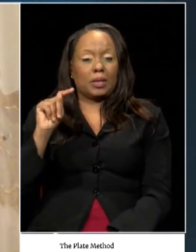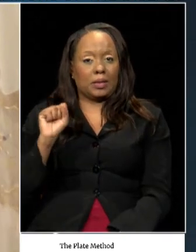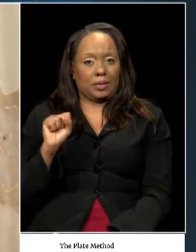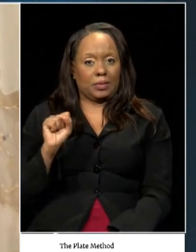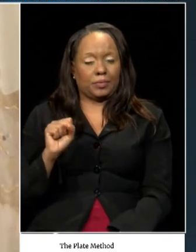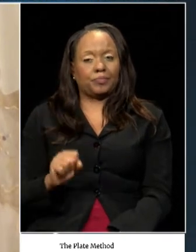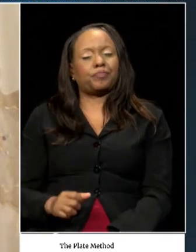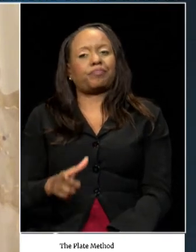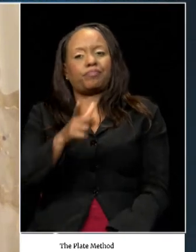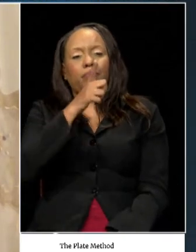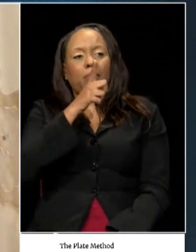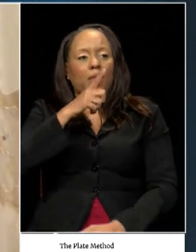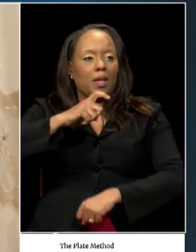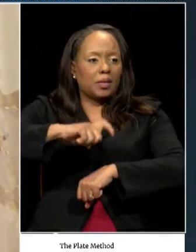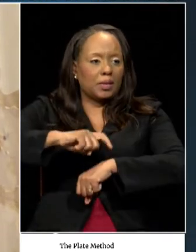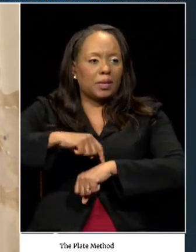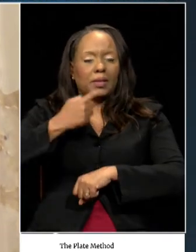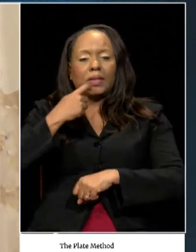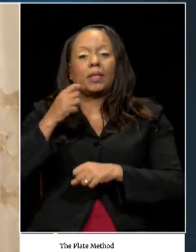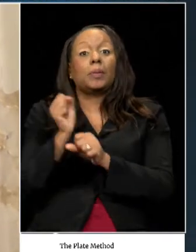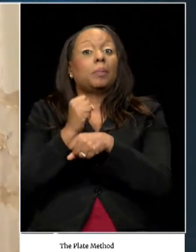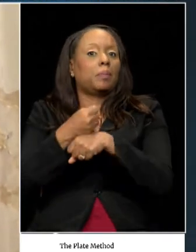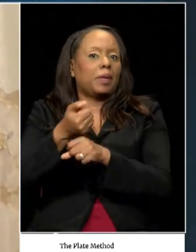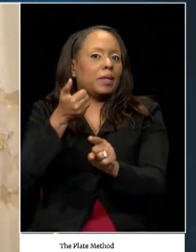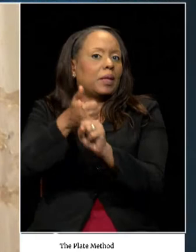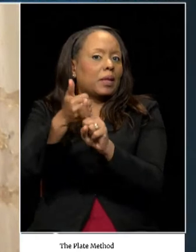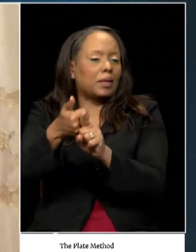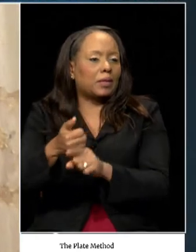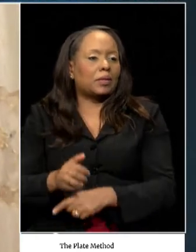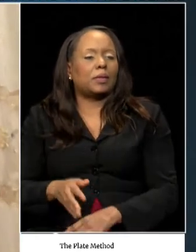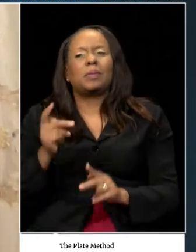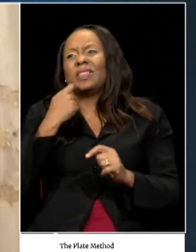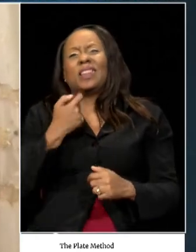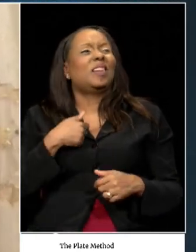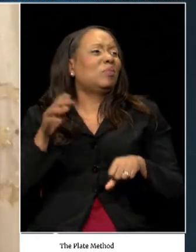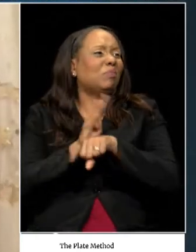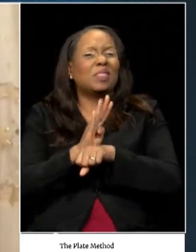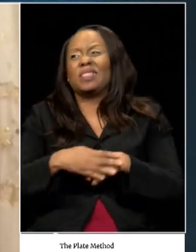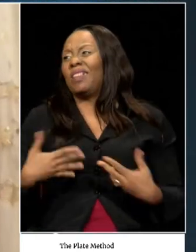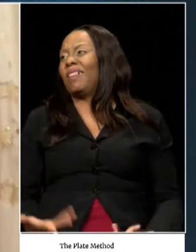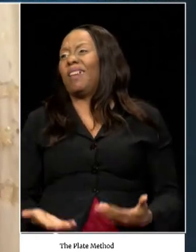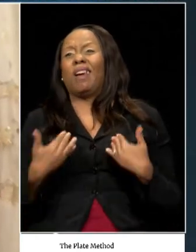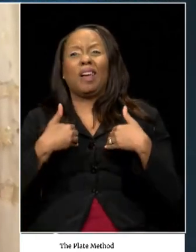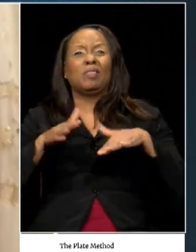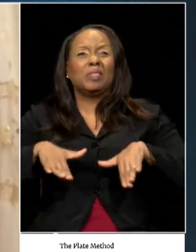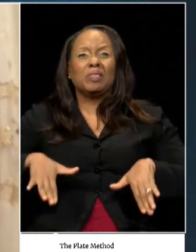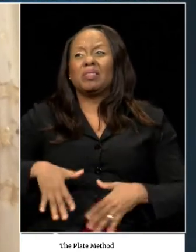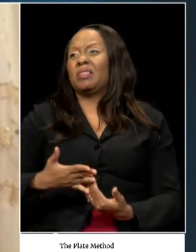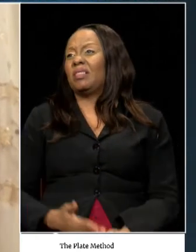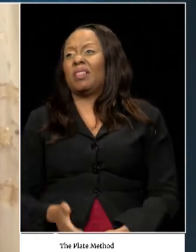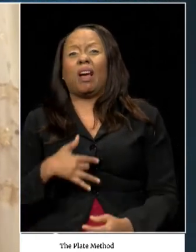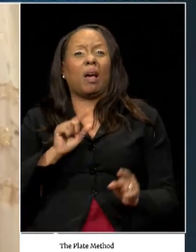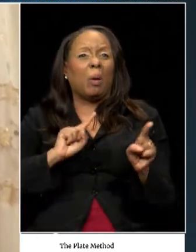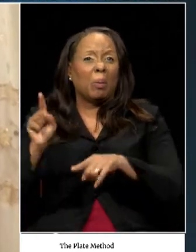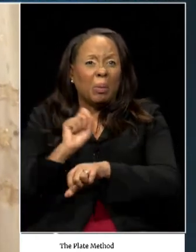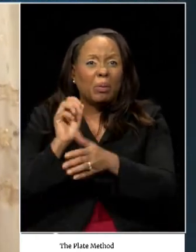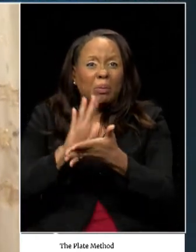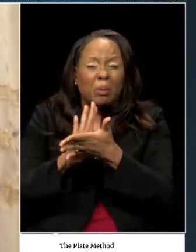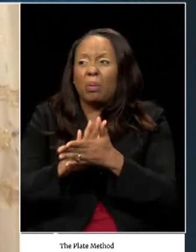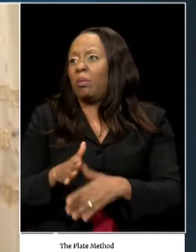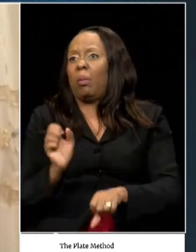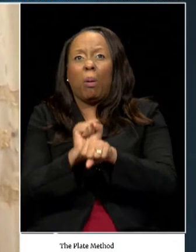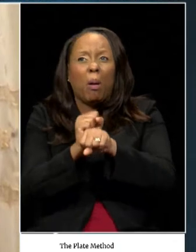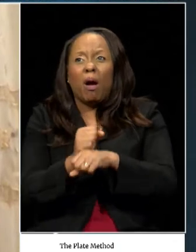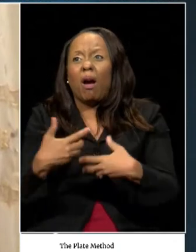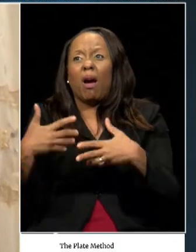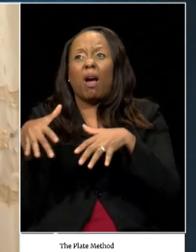at lunchtime, I would say prepare your lunch. But people can say, I'm busy, I have so many kids, you know, I go to school, etc. But you